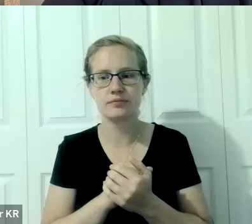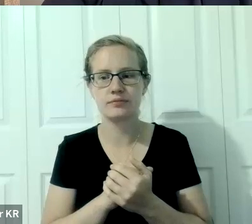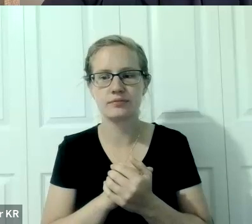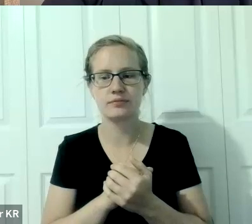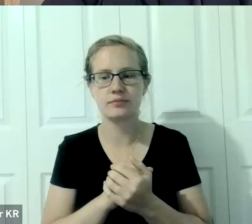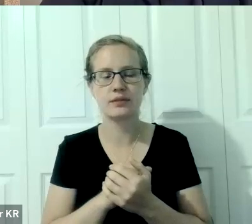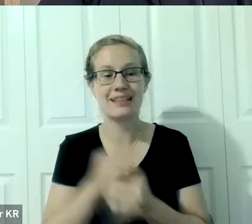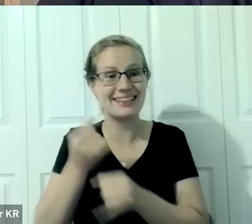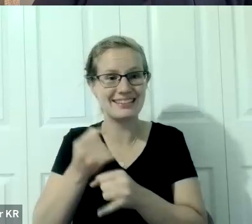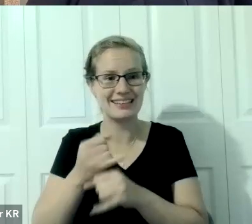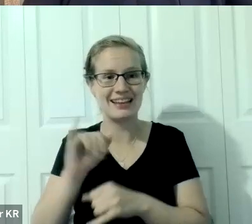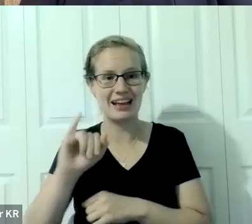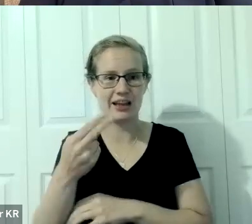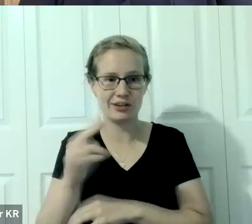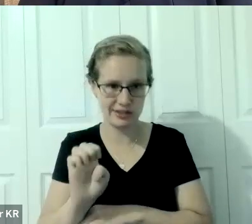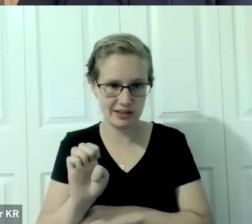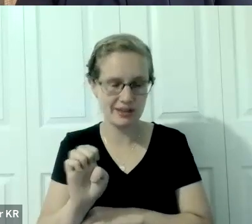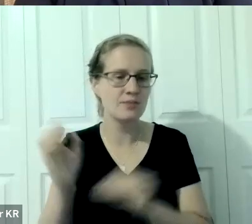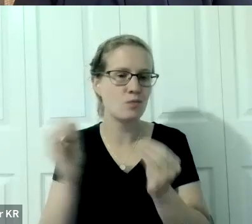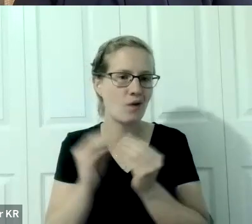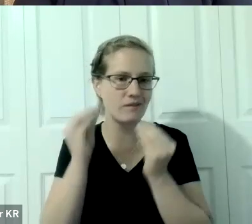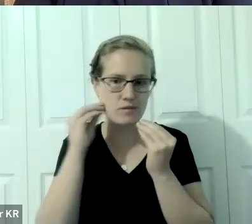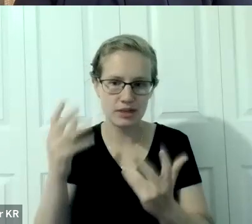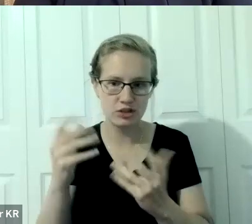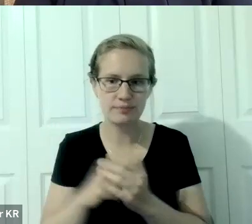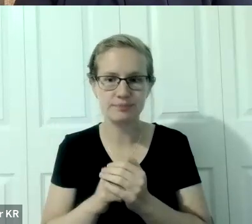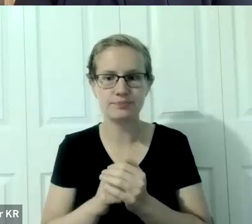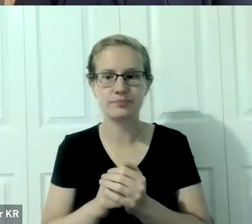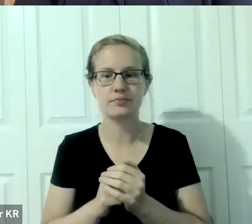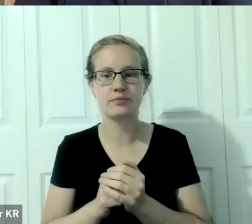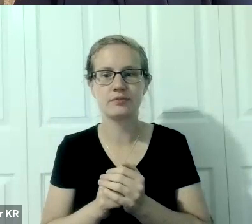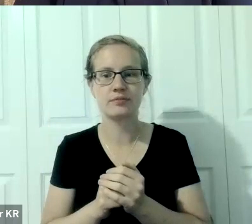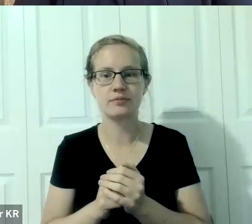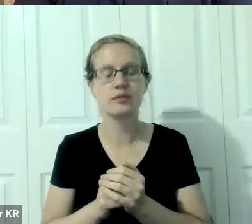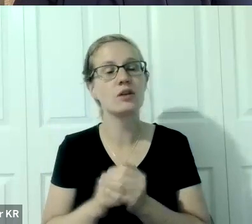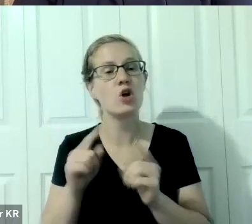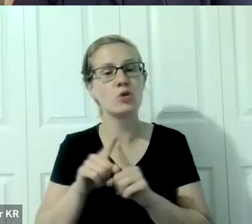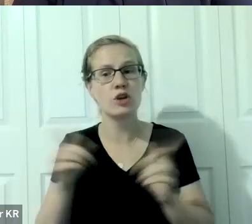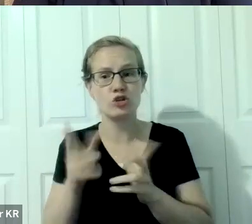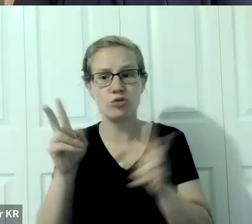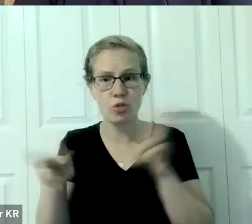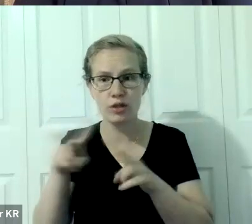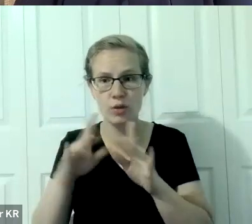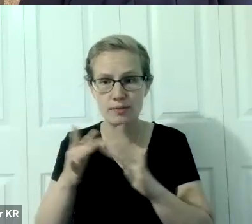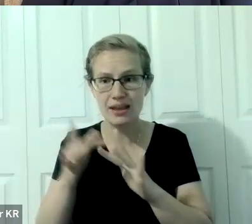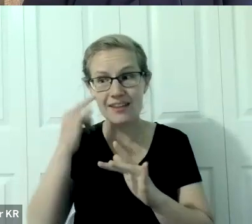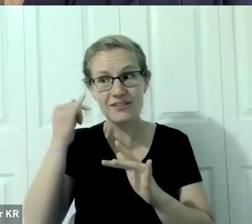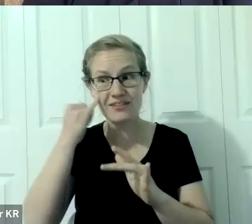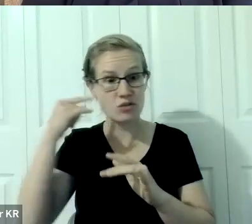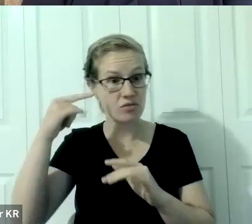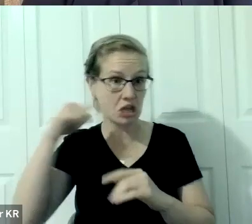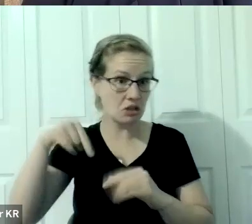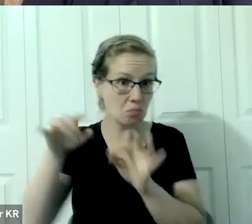the Institute for Human Ecology to get more information. I'd also encourage you to go to their sites. And if you think this was a worthwhile